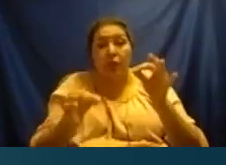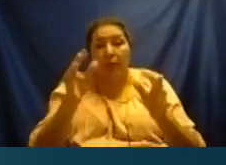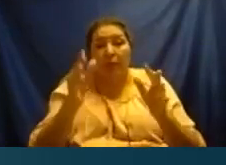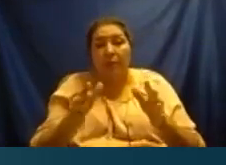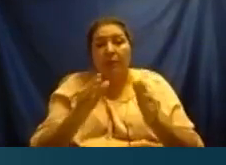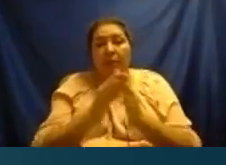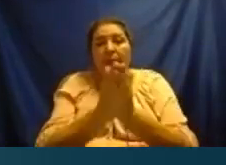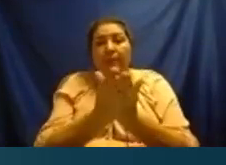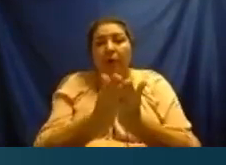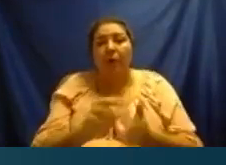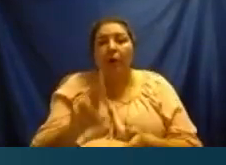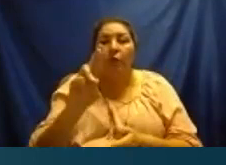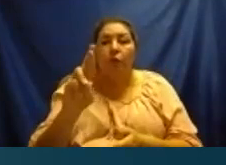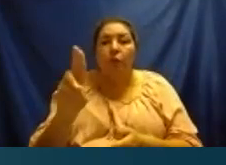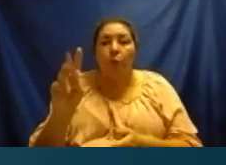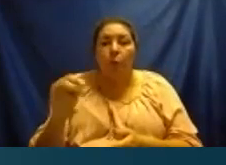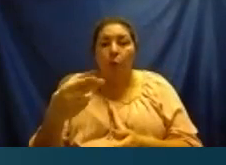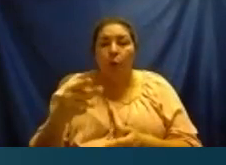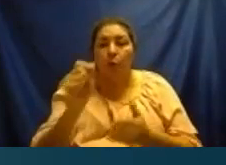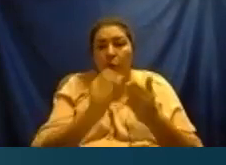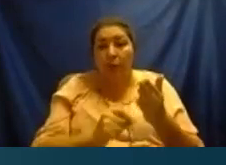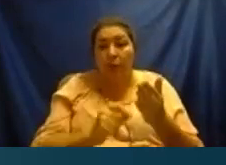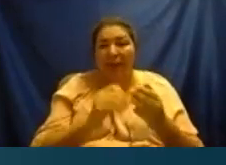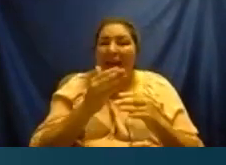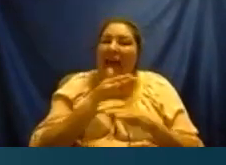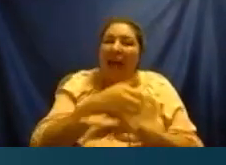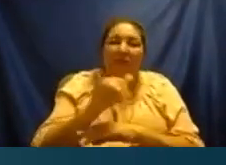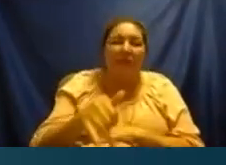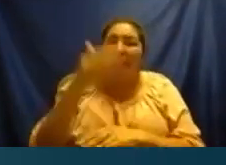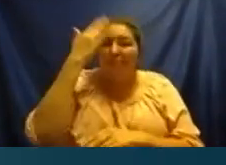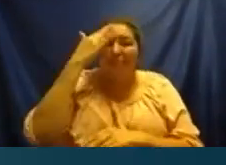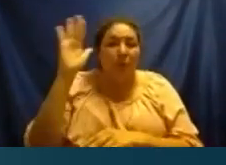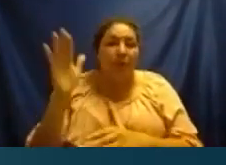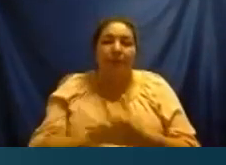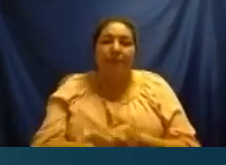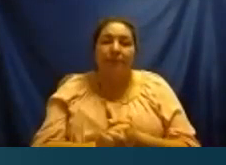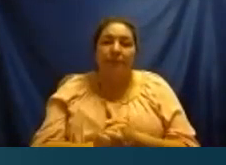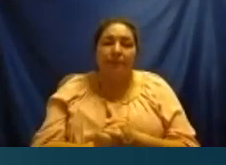written. Beyond that, we can't say with any certainty.